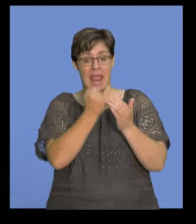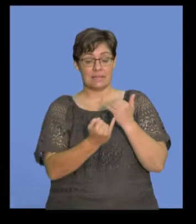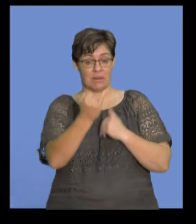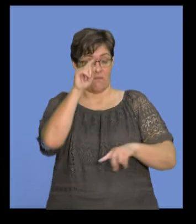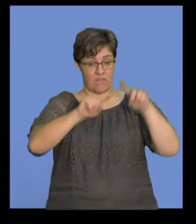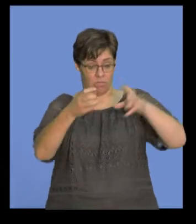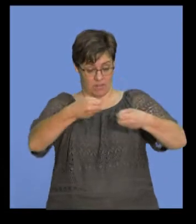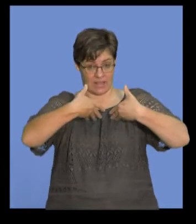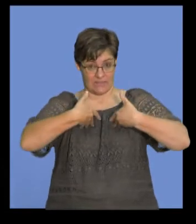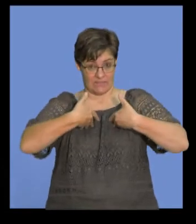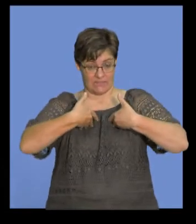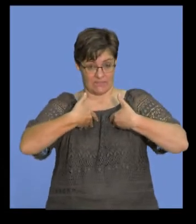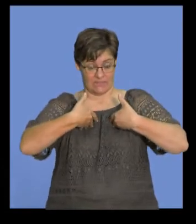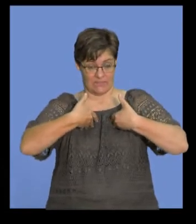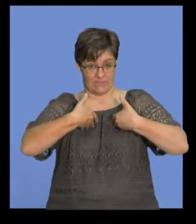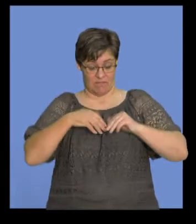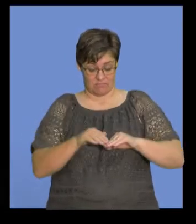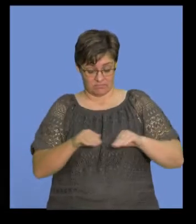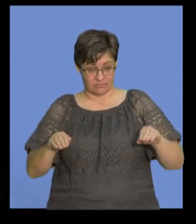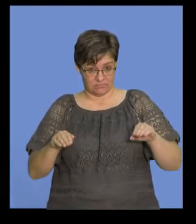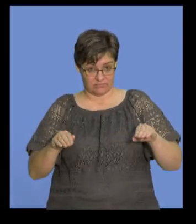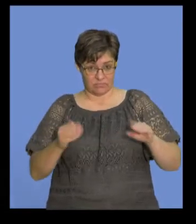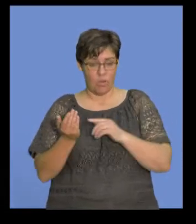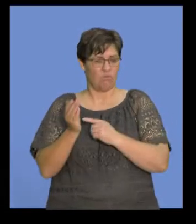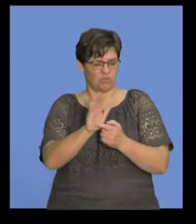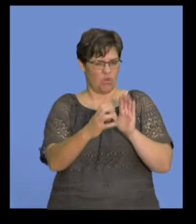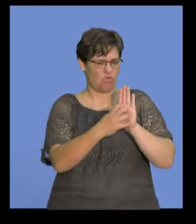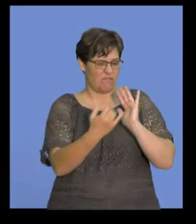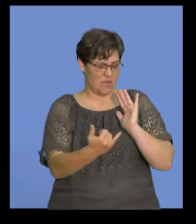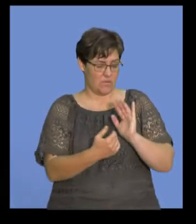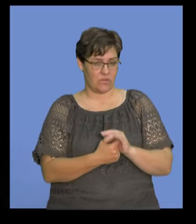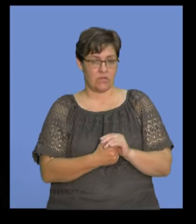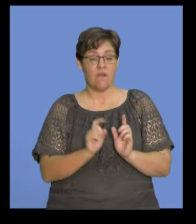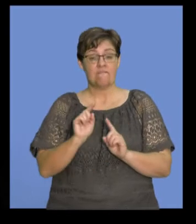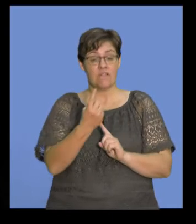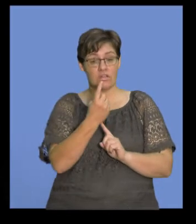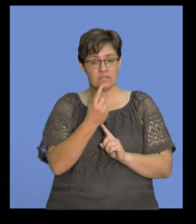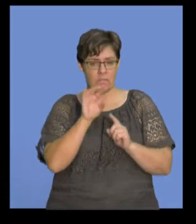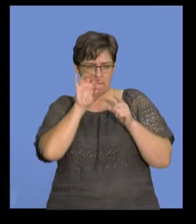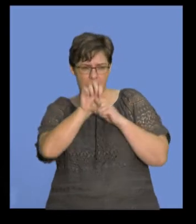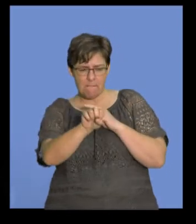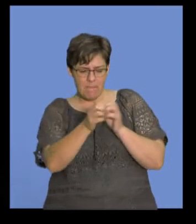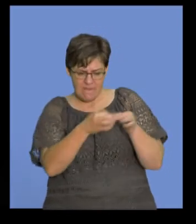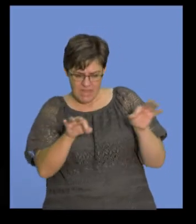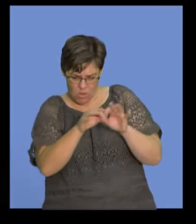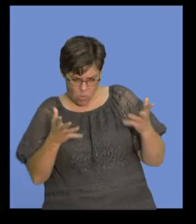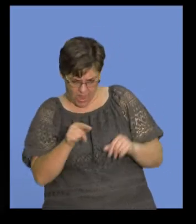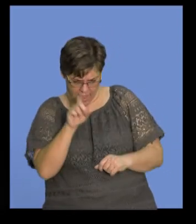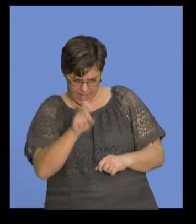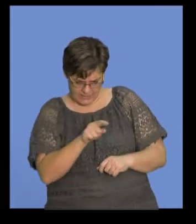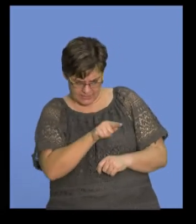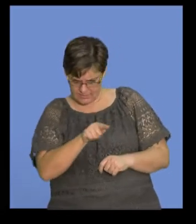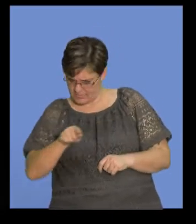variable, so if we go back to a graph, which I'll show you in a bit, you must first locate the value on the